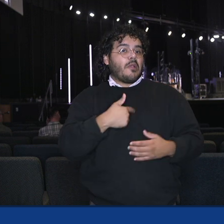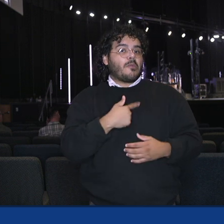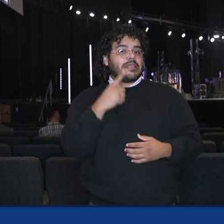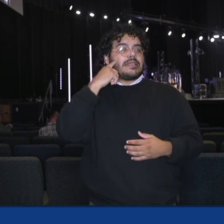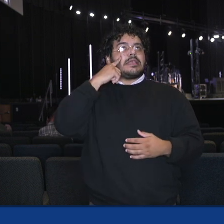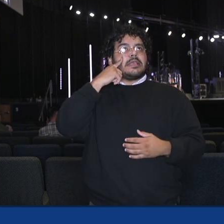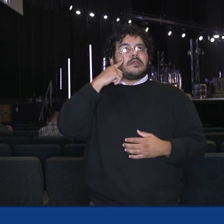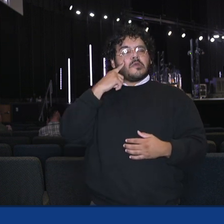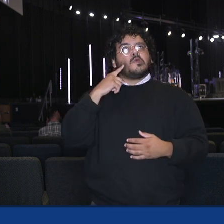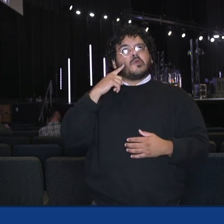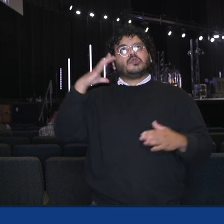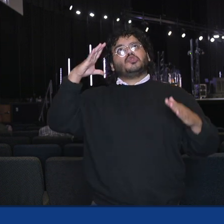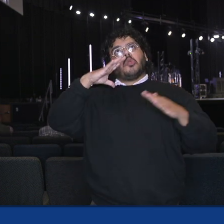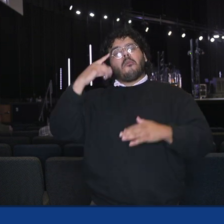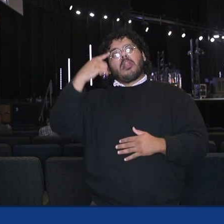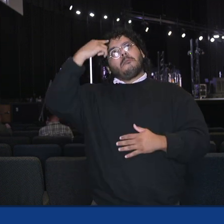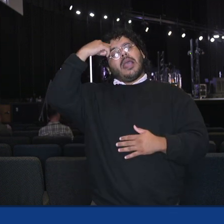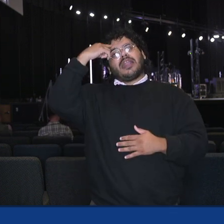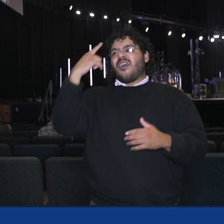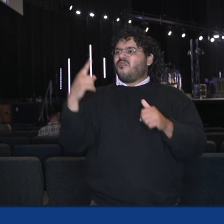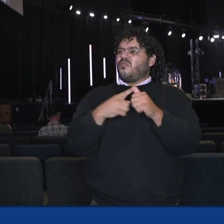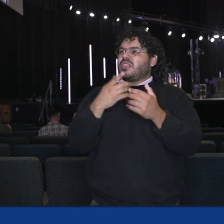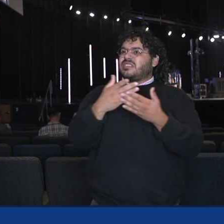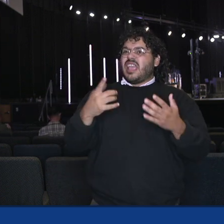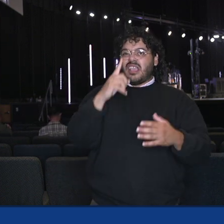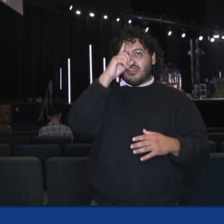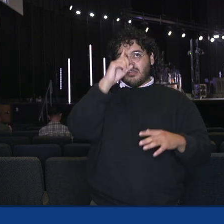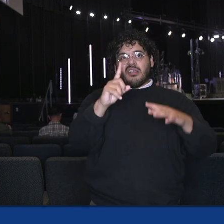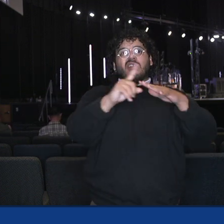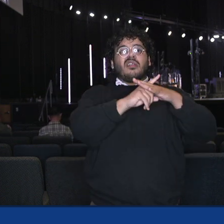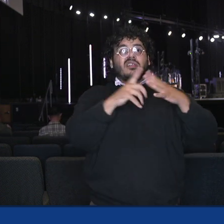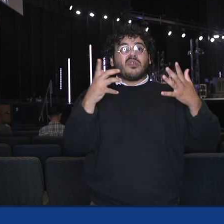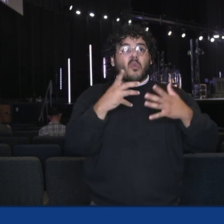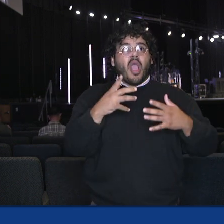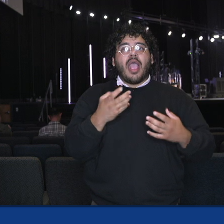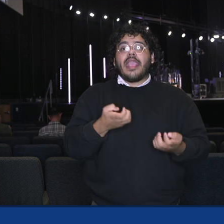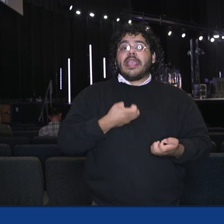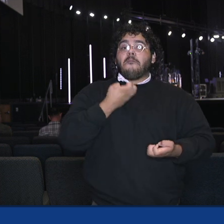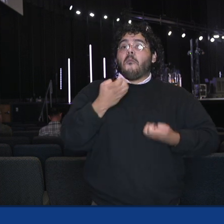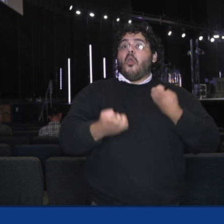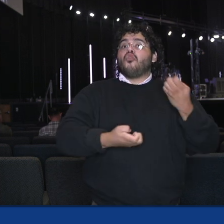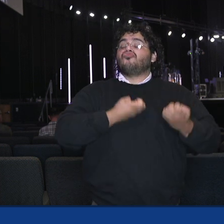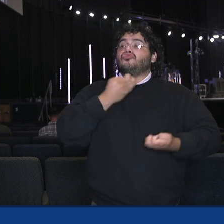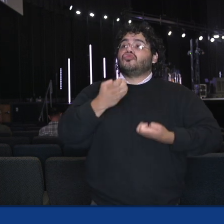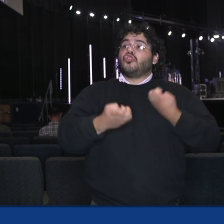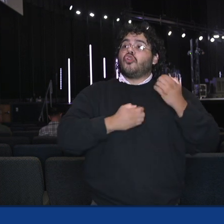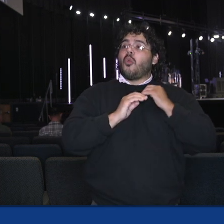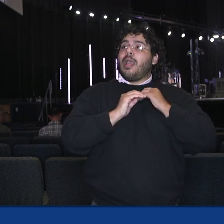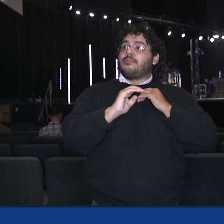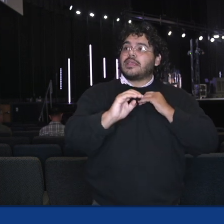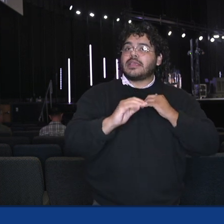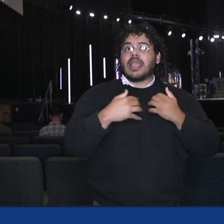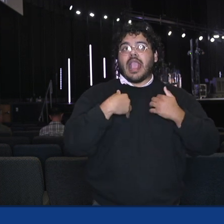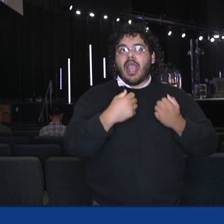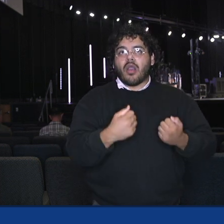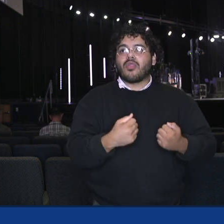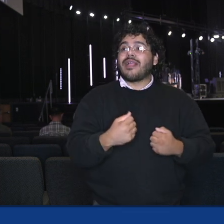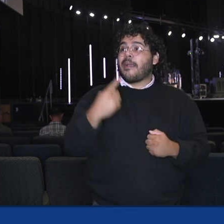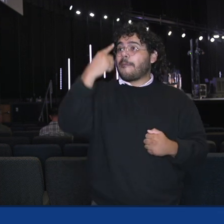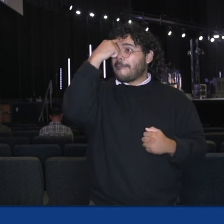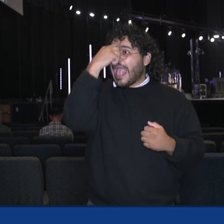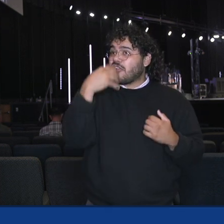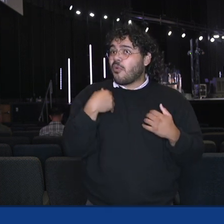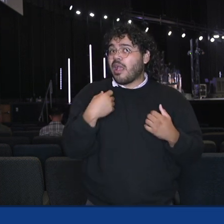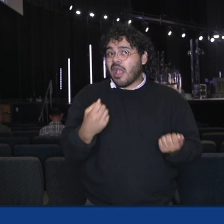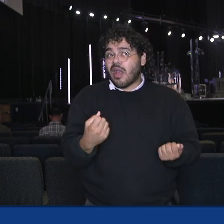the expression troubled mind, is you might think about things related to emotional well-being, emotional health, mental